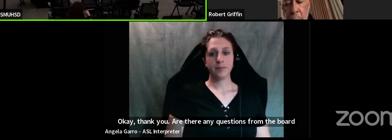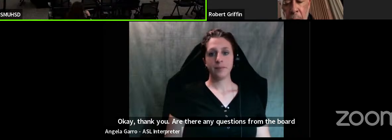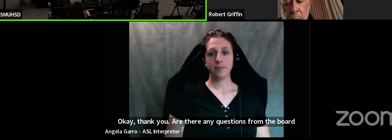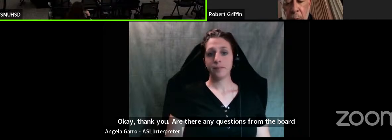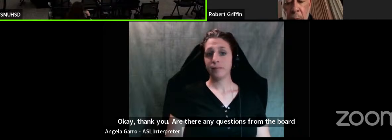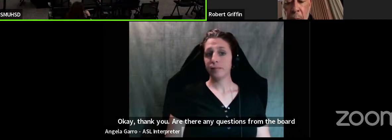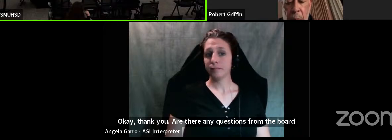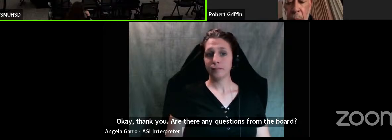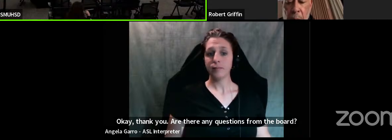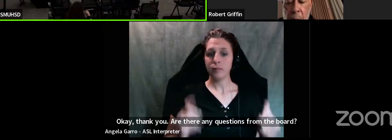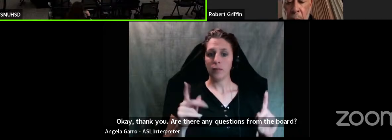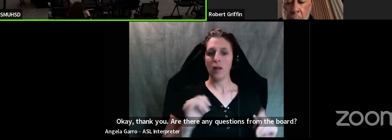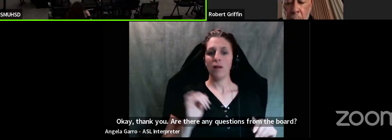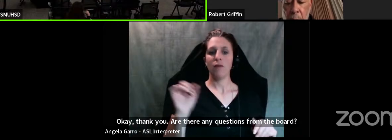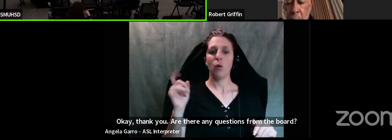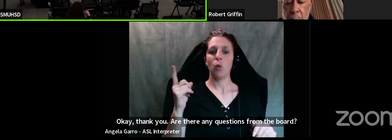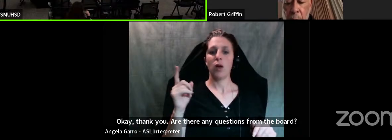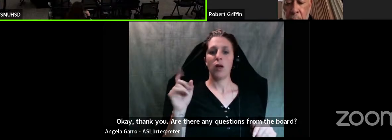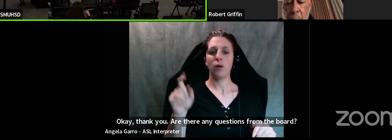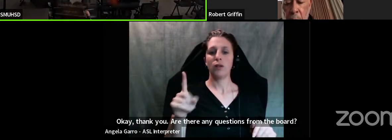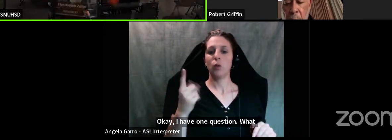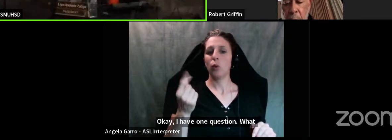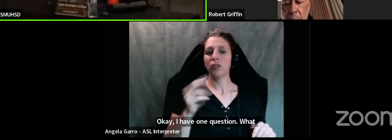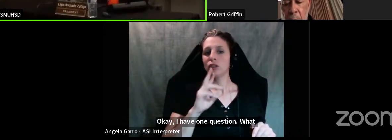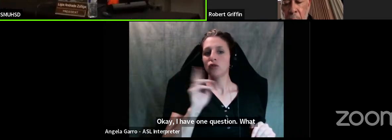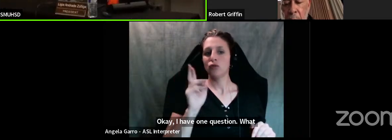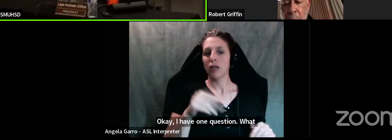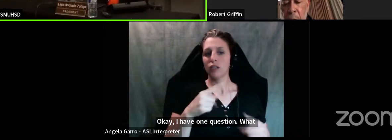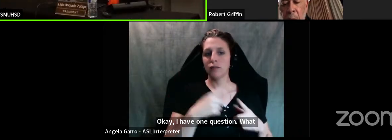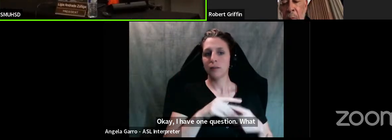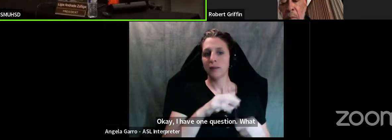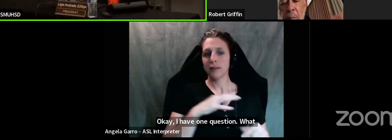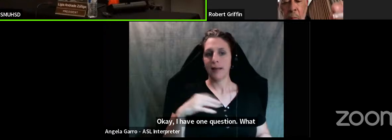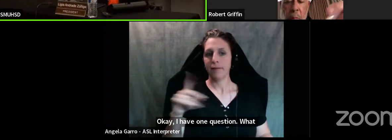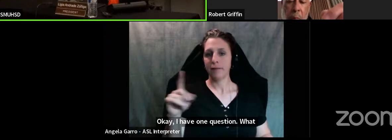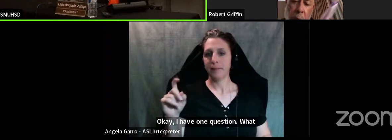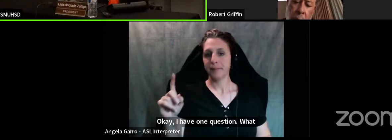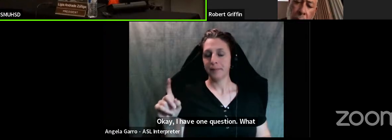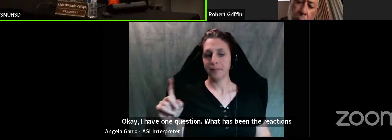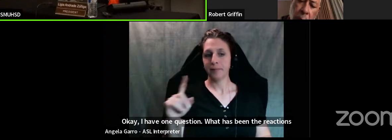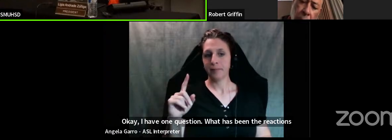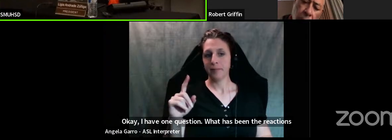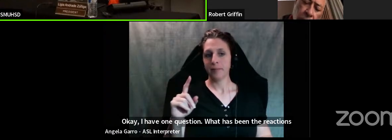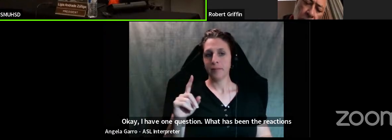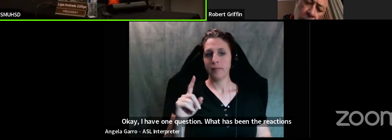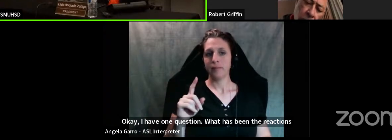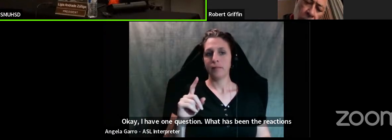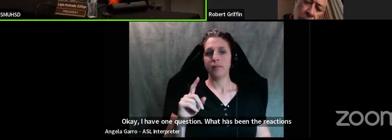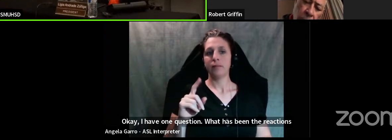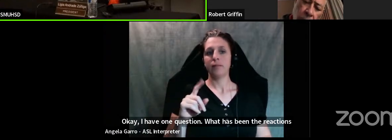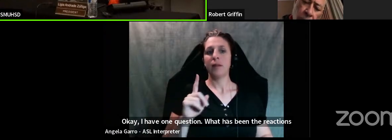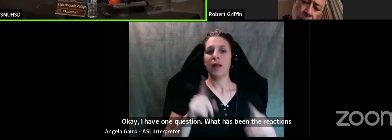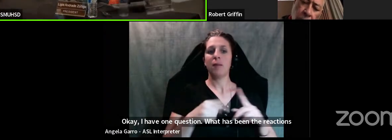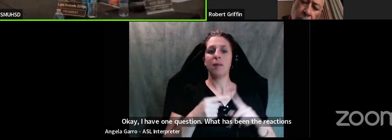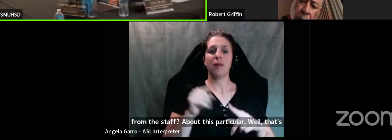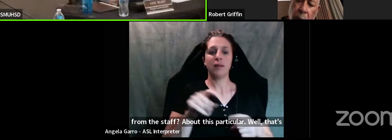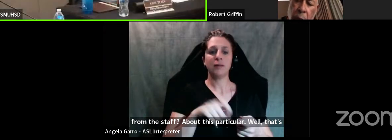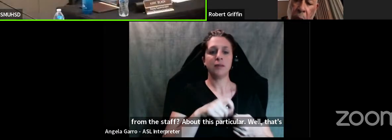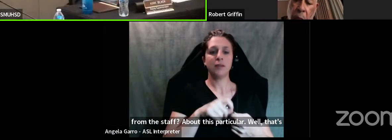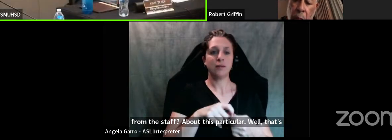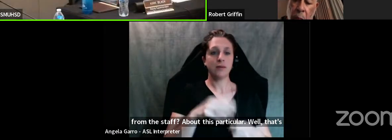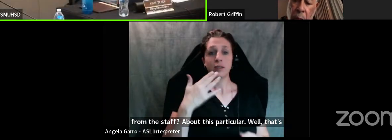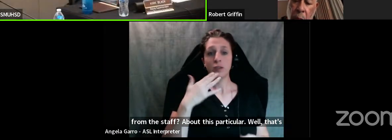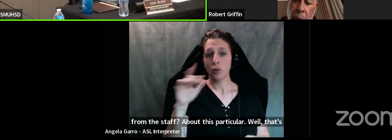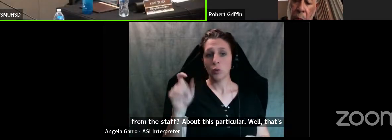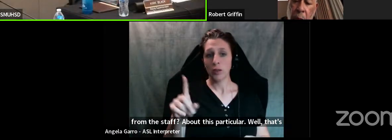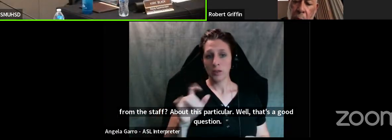Okay, I have one question. What has been the reactions from the staff about this particular? Well, that's a good question. So